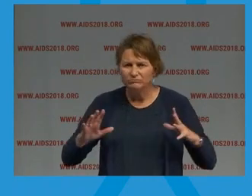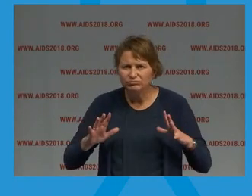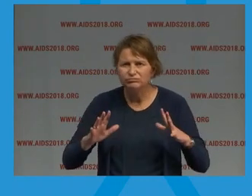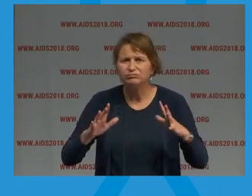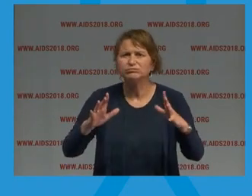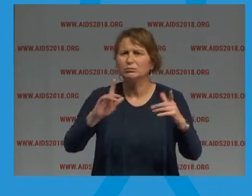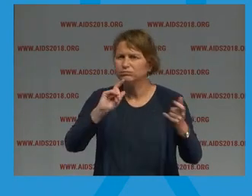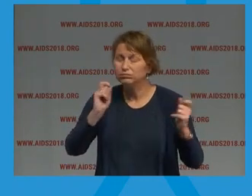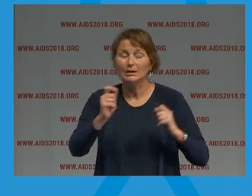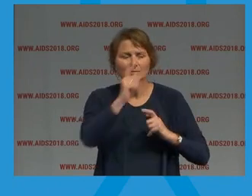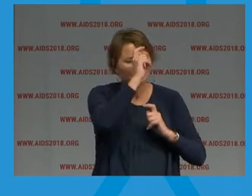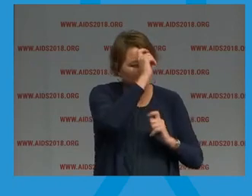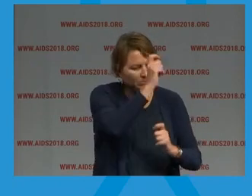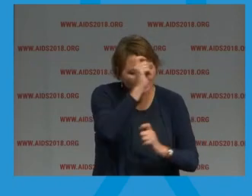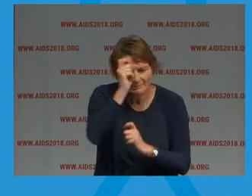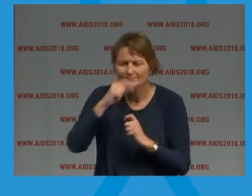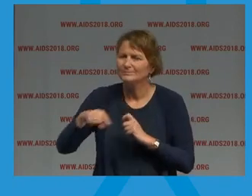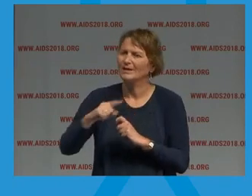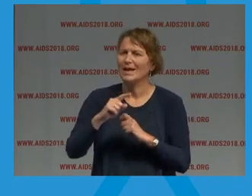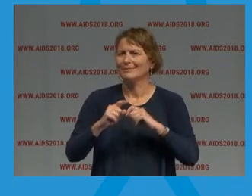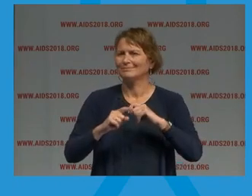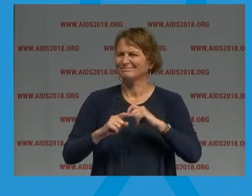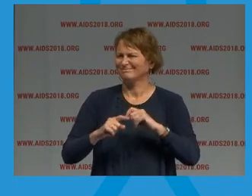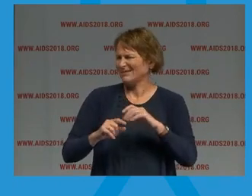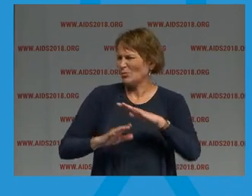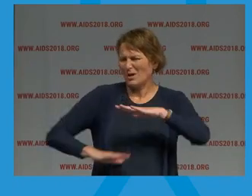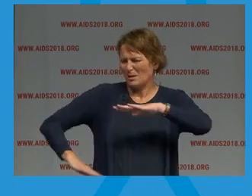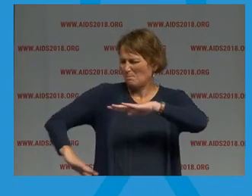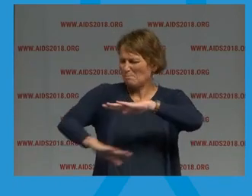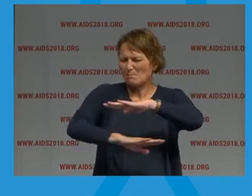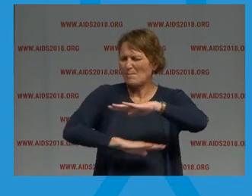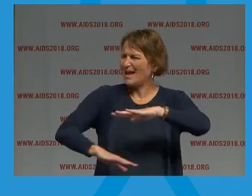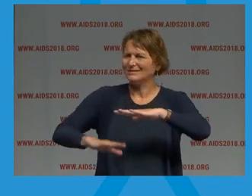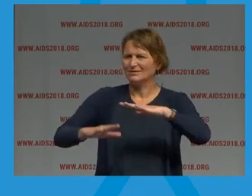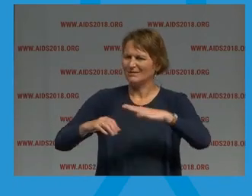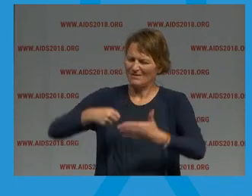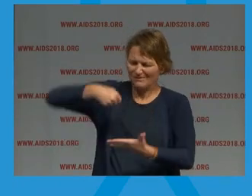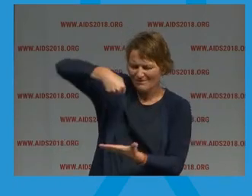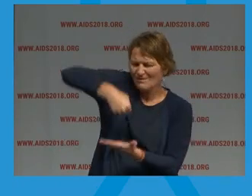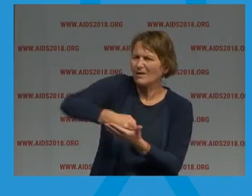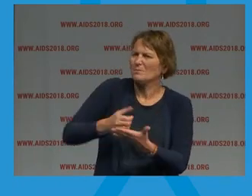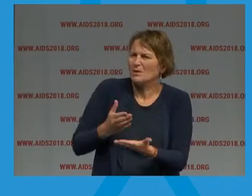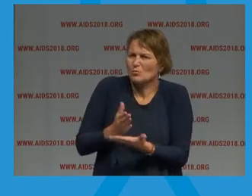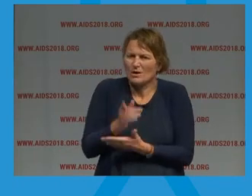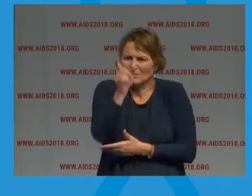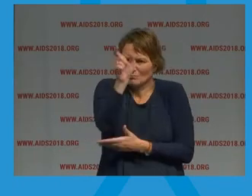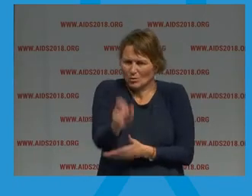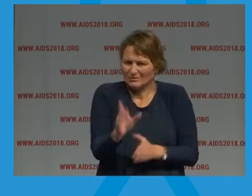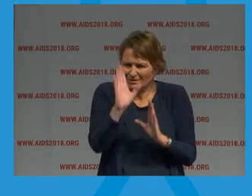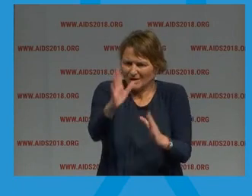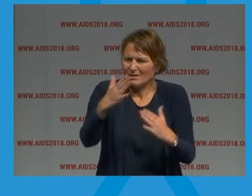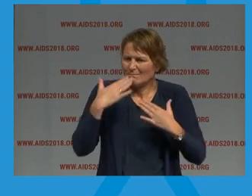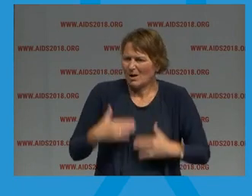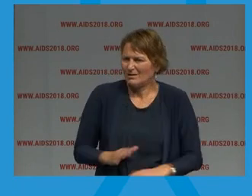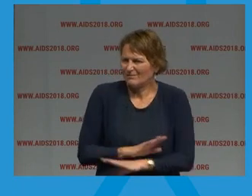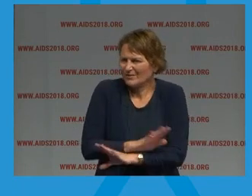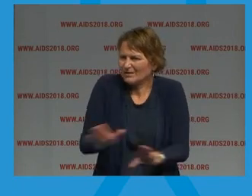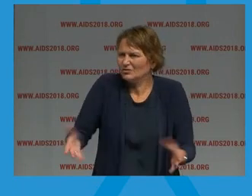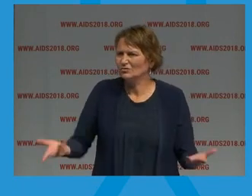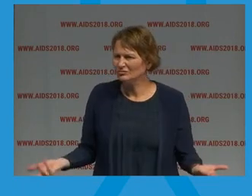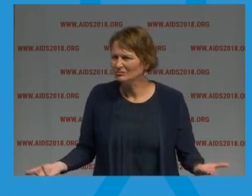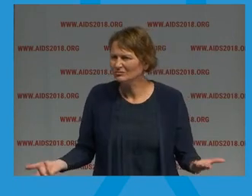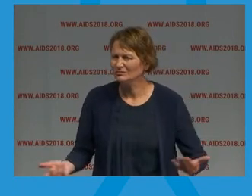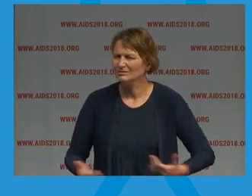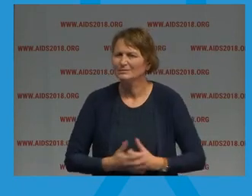don't respect just the basic fundamental right of somebody's body when they say no? Thank you. Patrick,